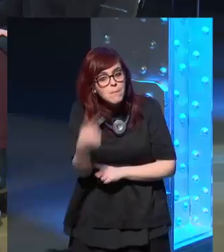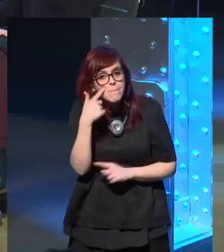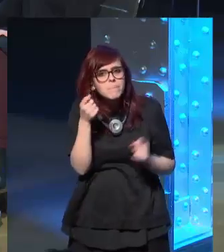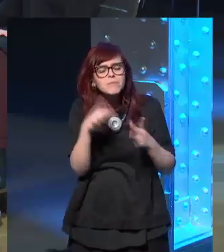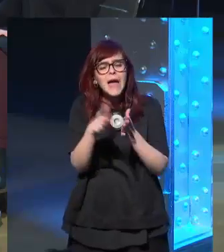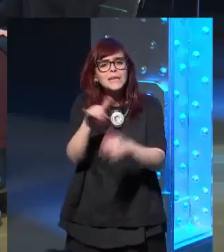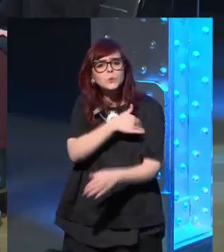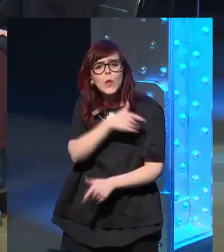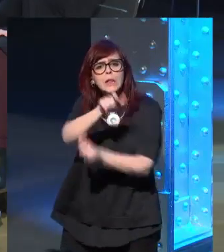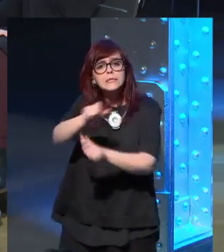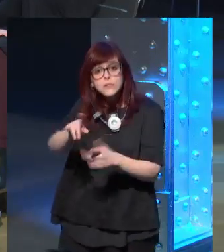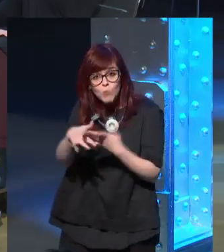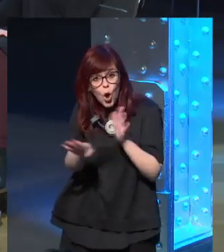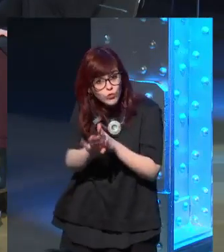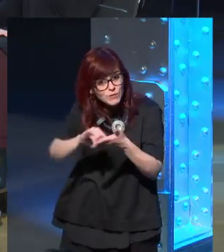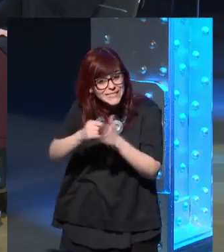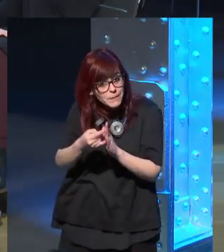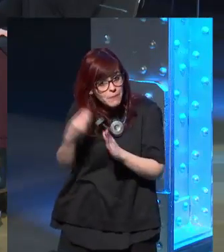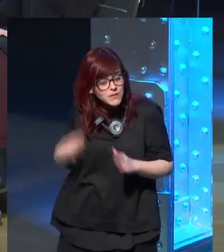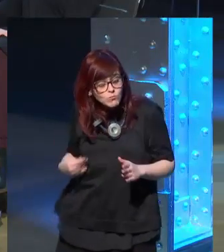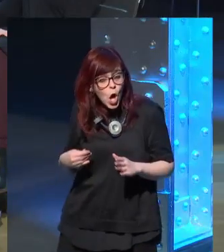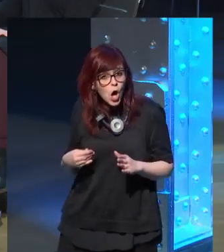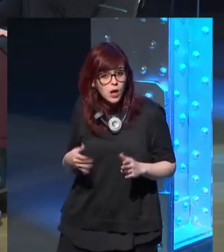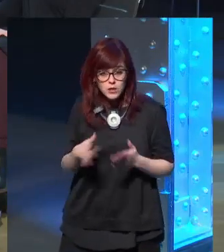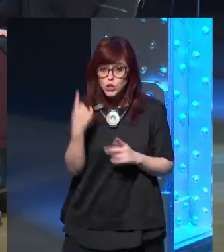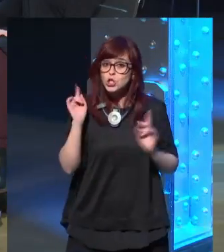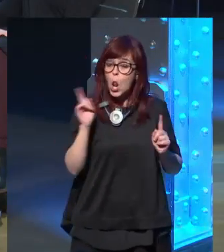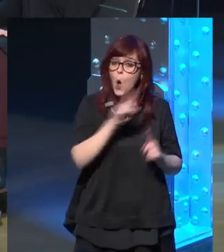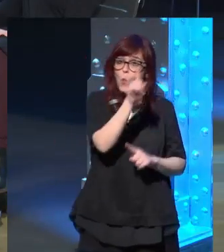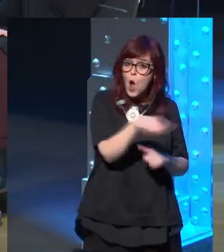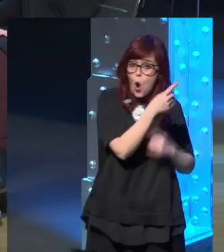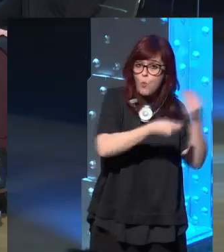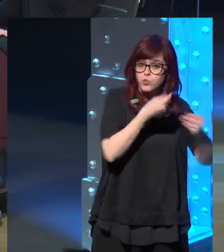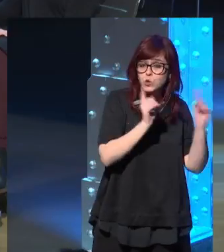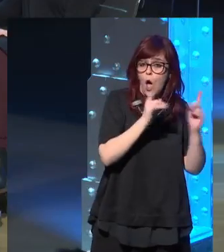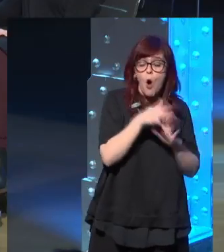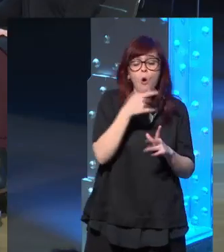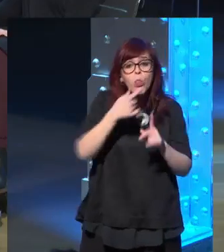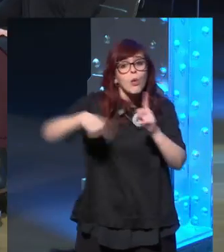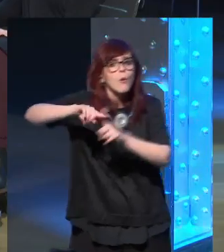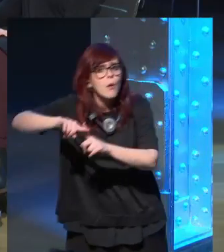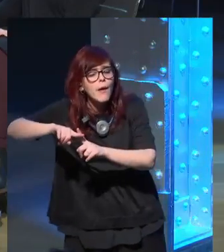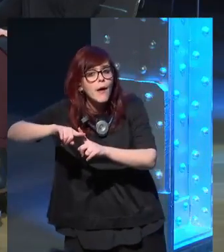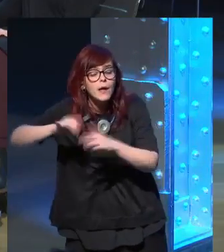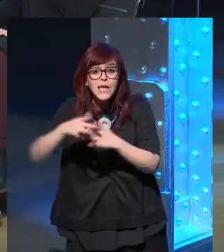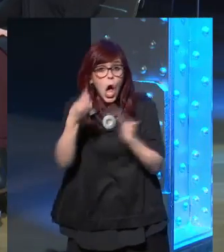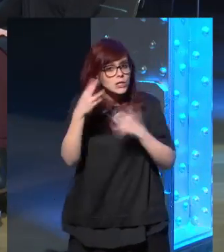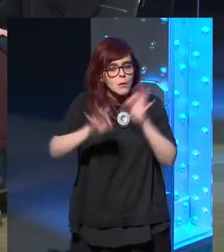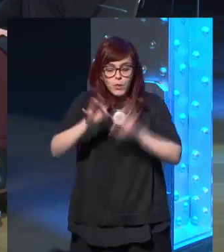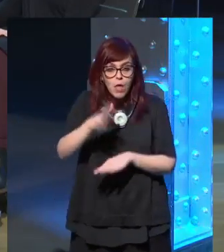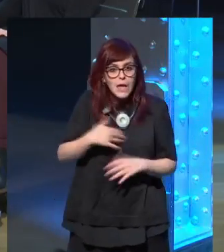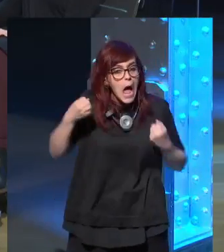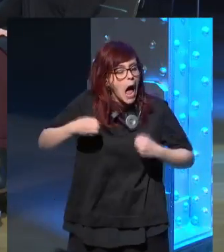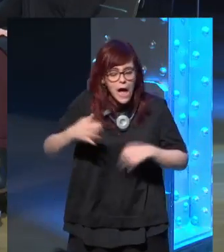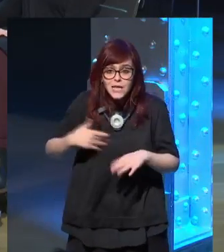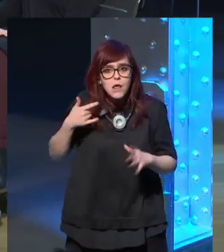with this system or should everybody get their phone back? And 80% voted to keep the system in place. Because they